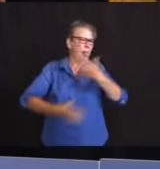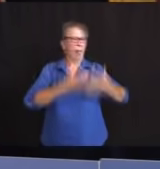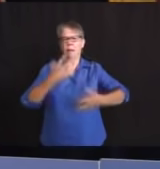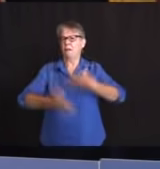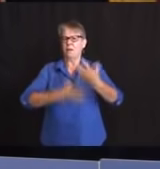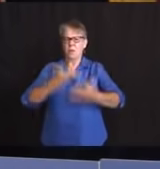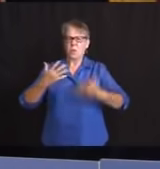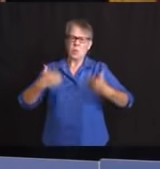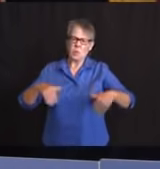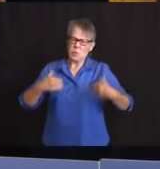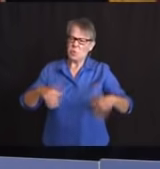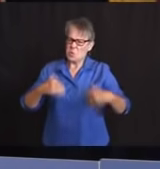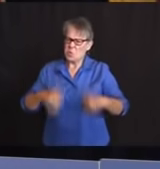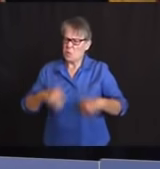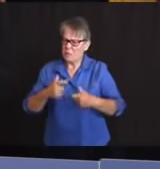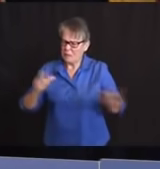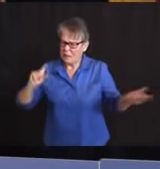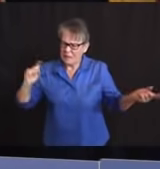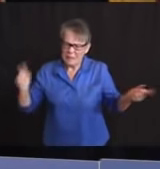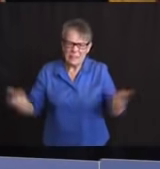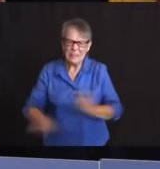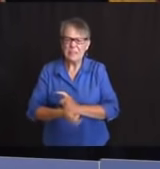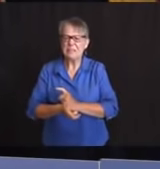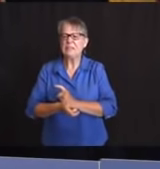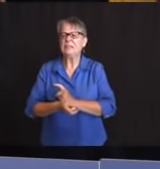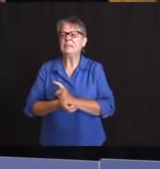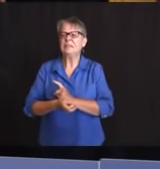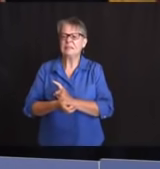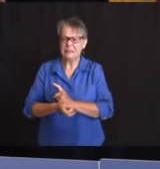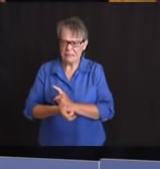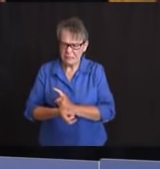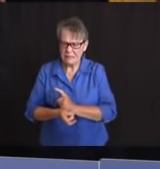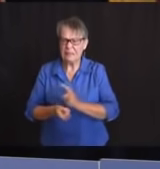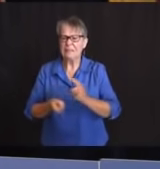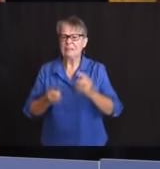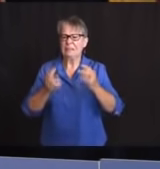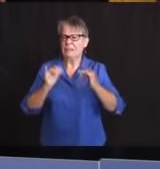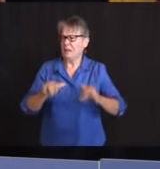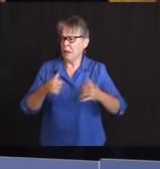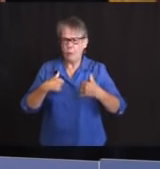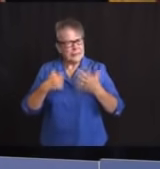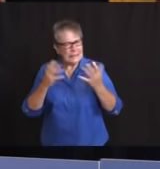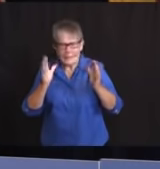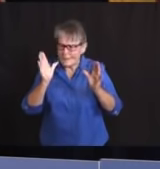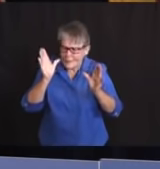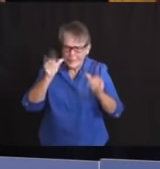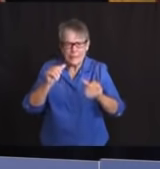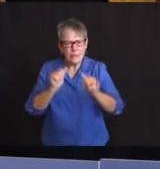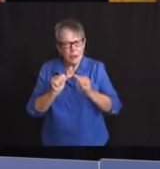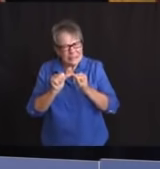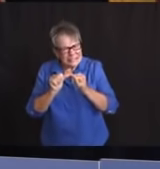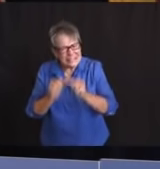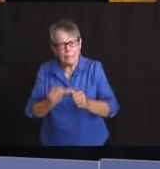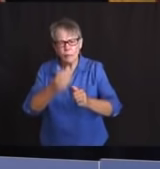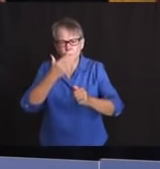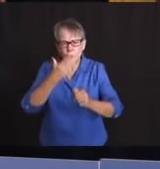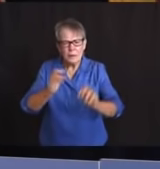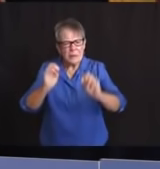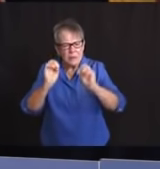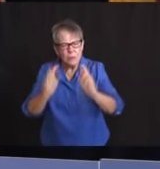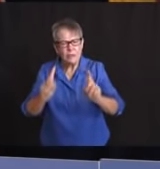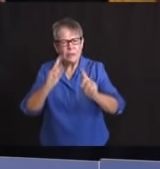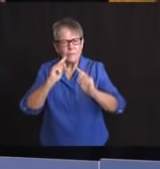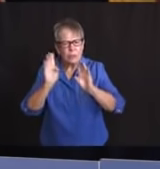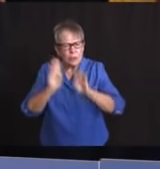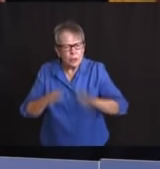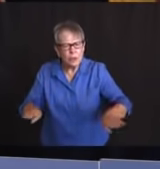on providing a quality education for all students, ensuring equity among all groups of students, and ensuring food security